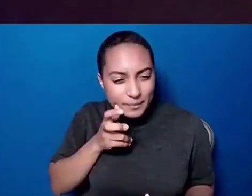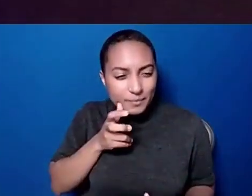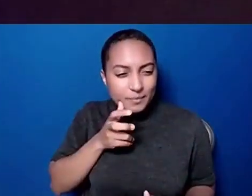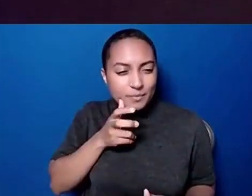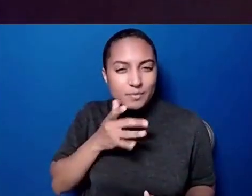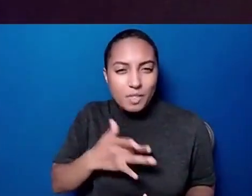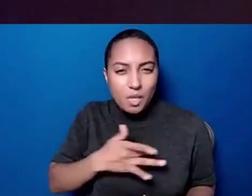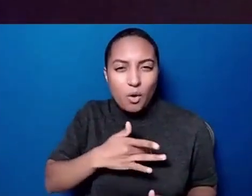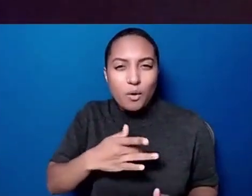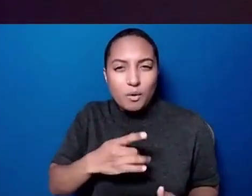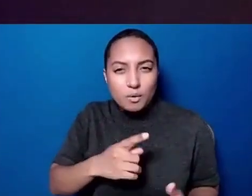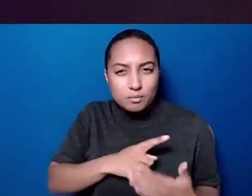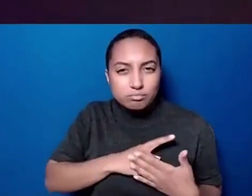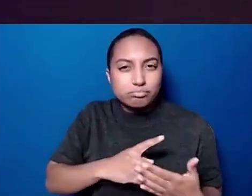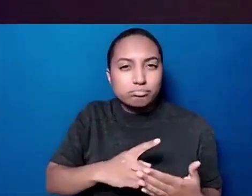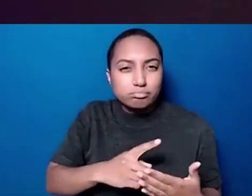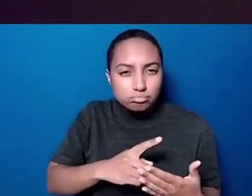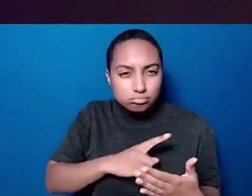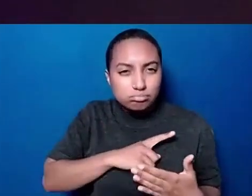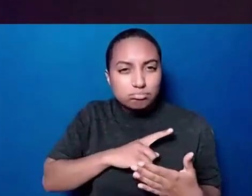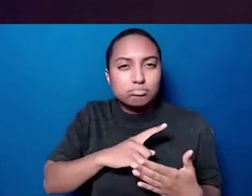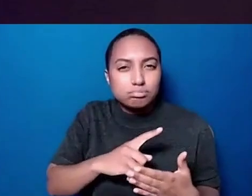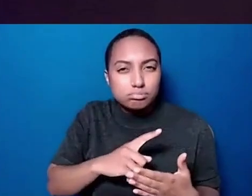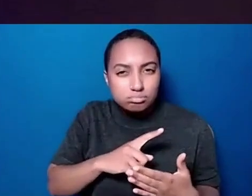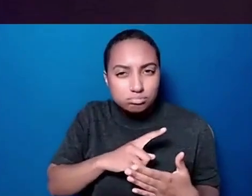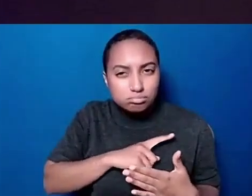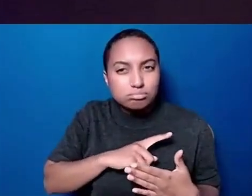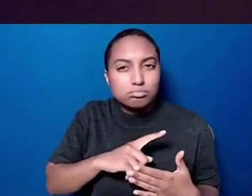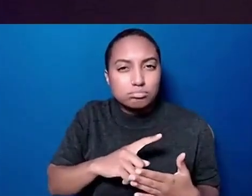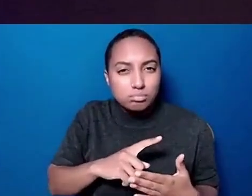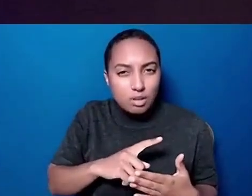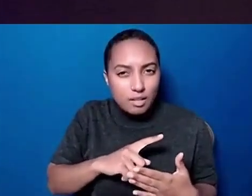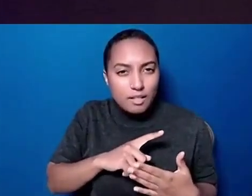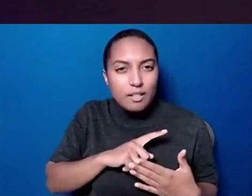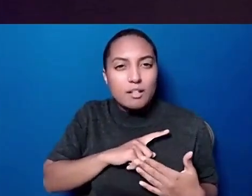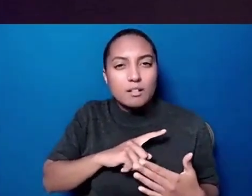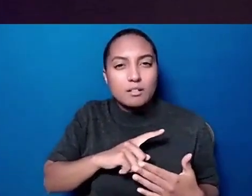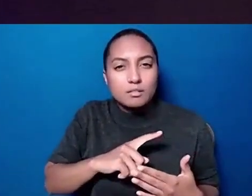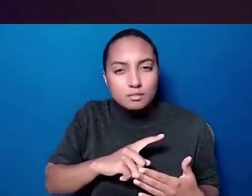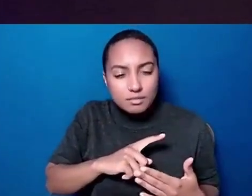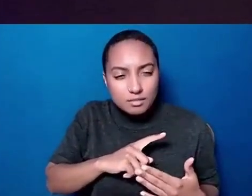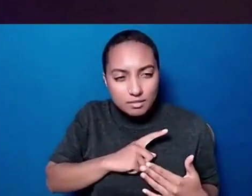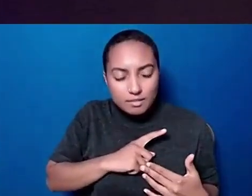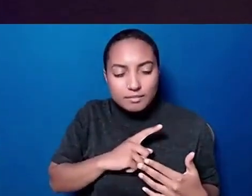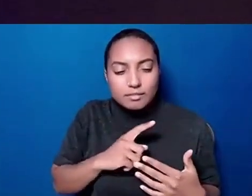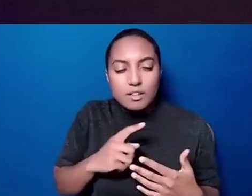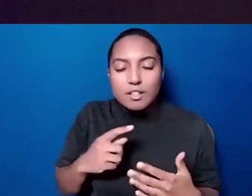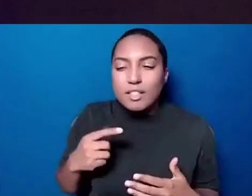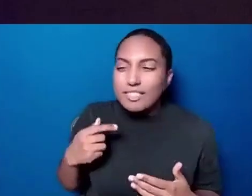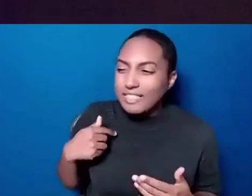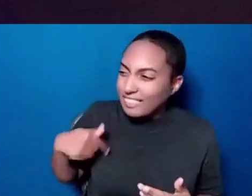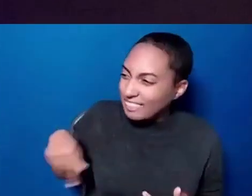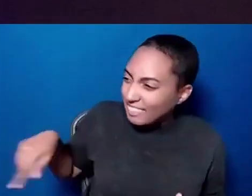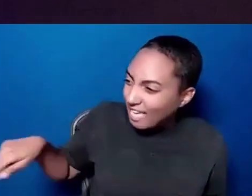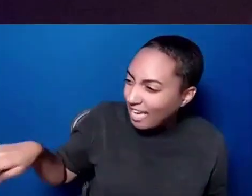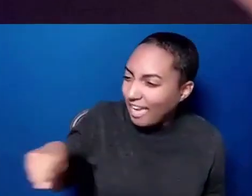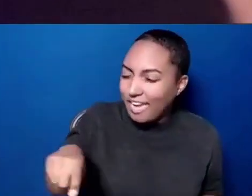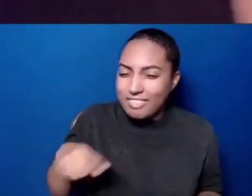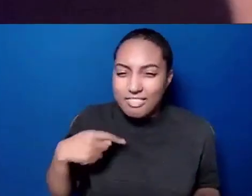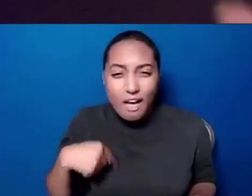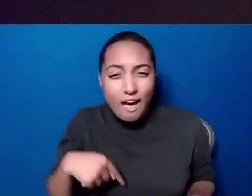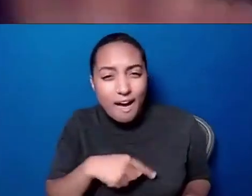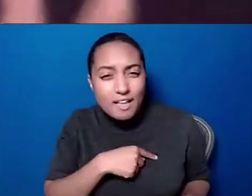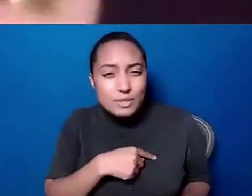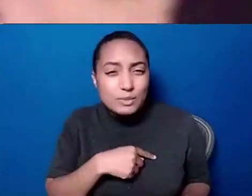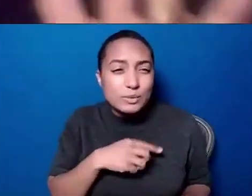body, and all the ways that we know ourselves, the they, the us, the we, the them, the she, the